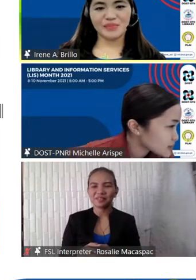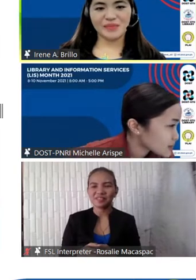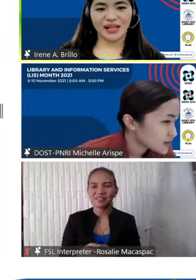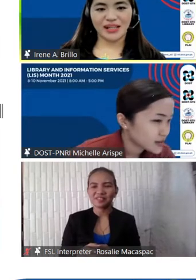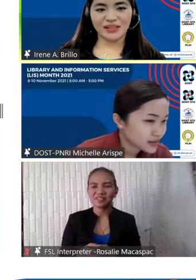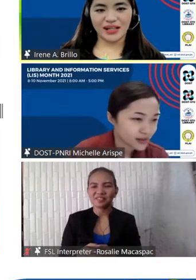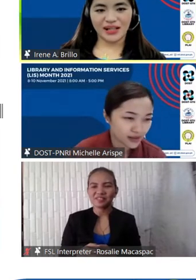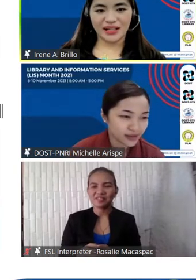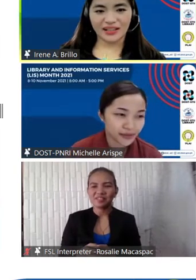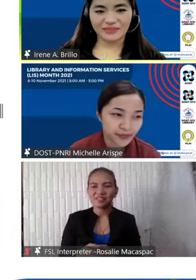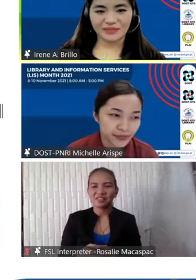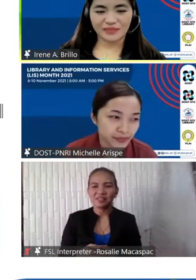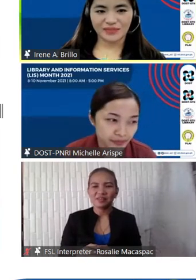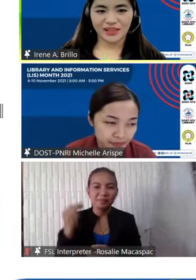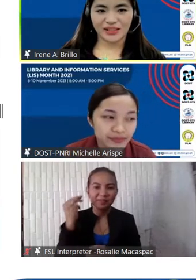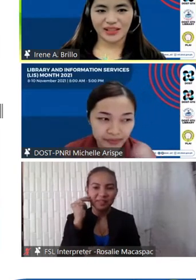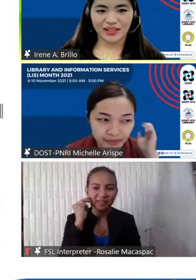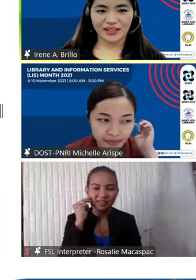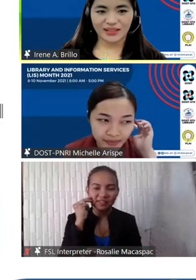Ms. Michelle,